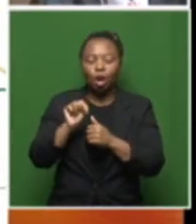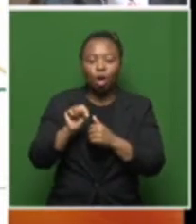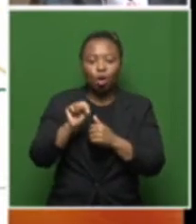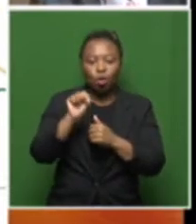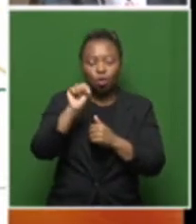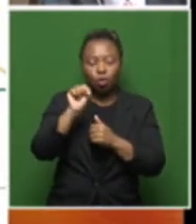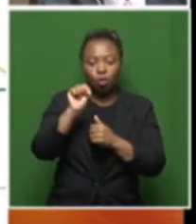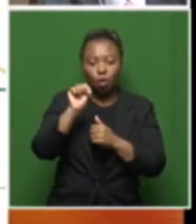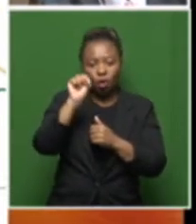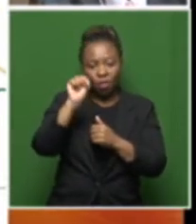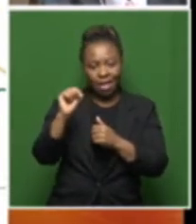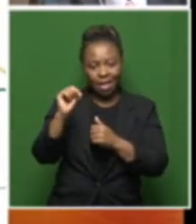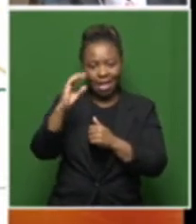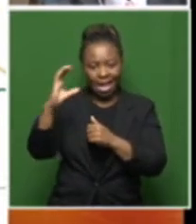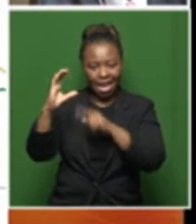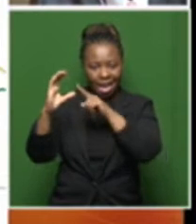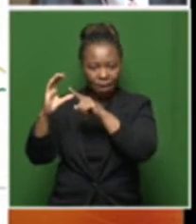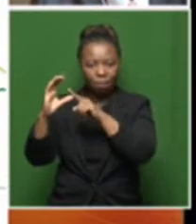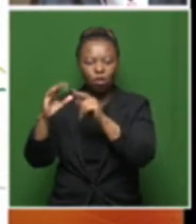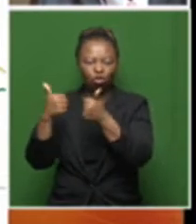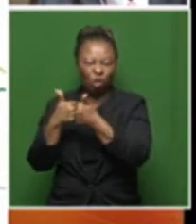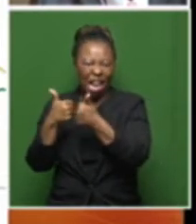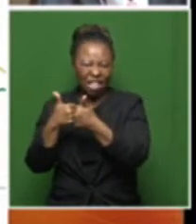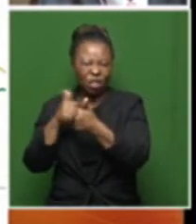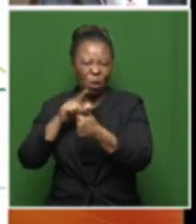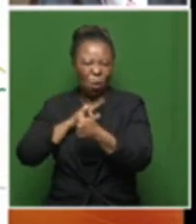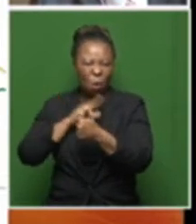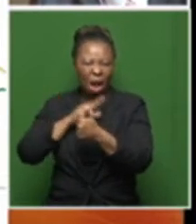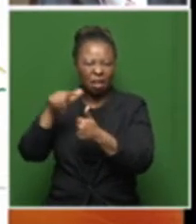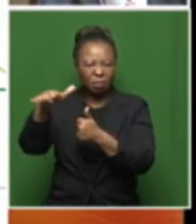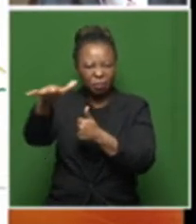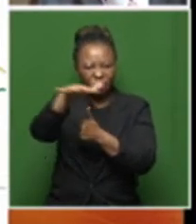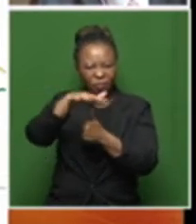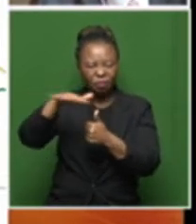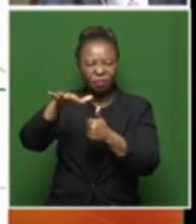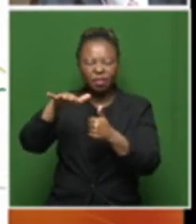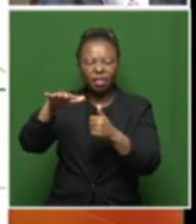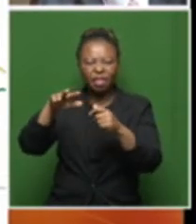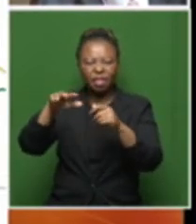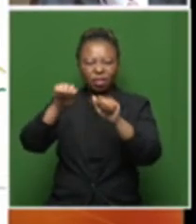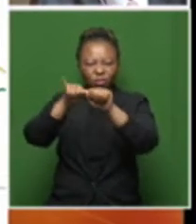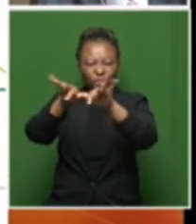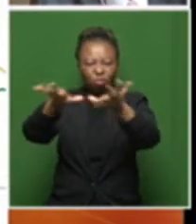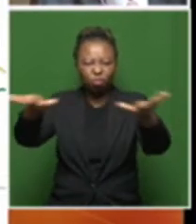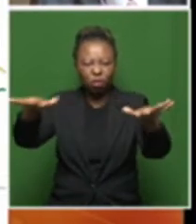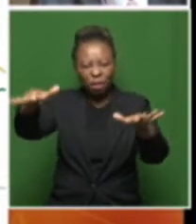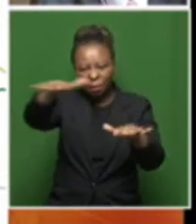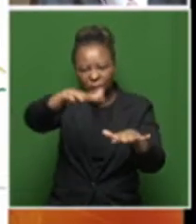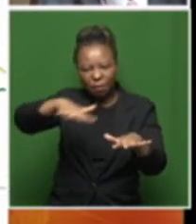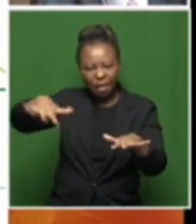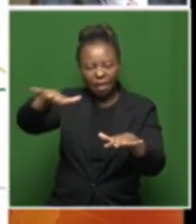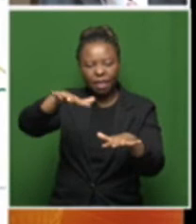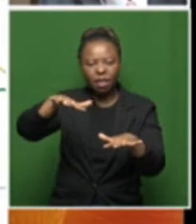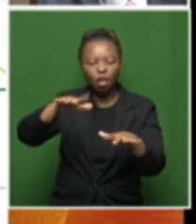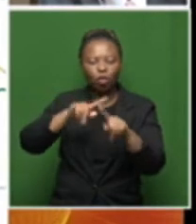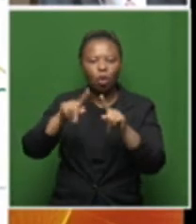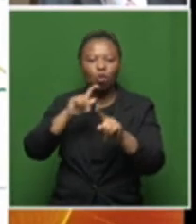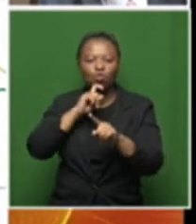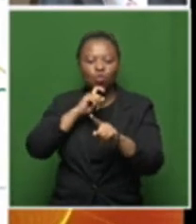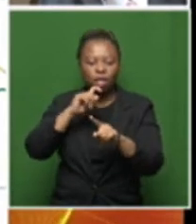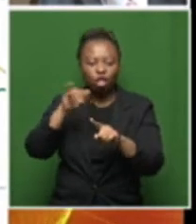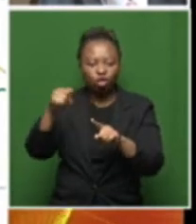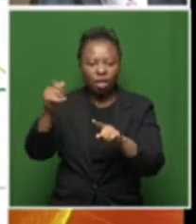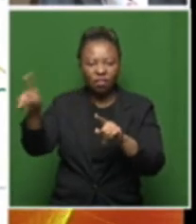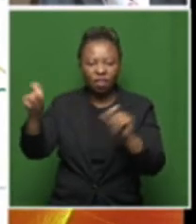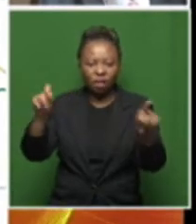challenges from the rest of the country because of the geography of being so spread out. Their whole plan was premised on the use of the Johnson &